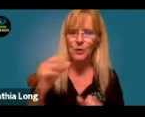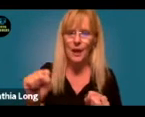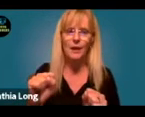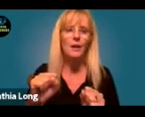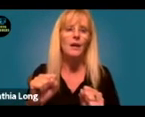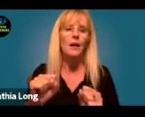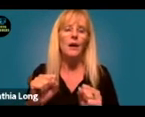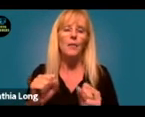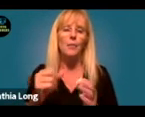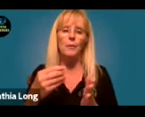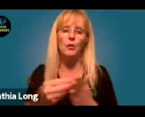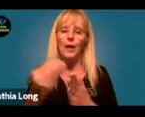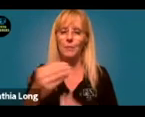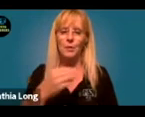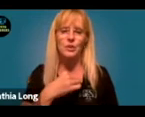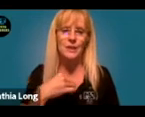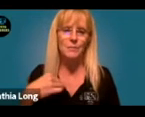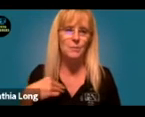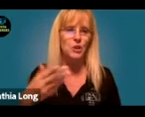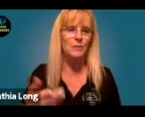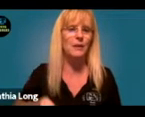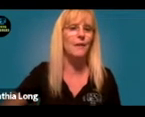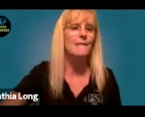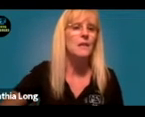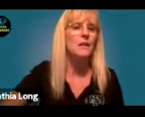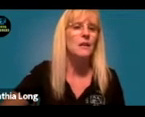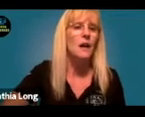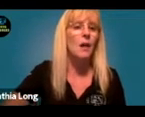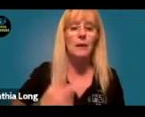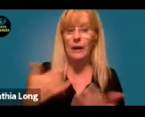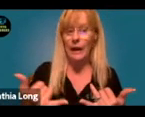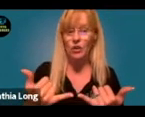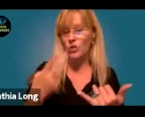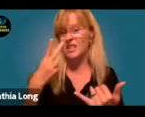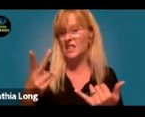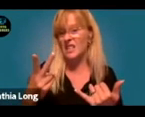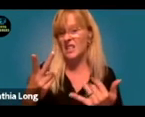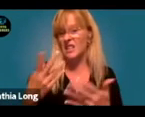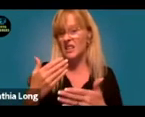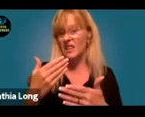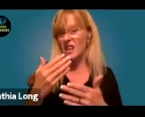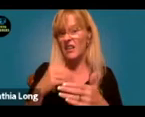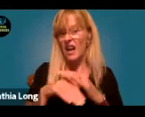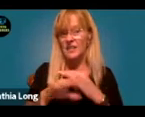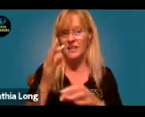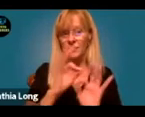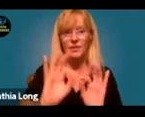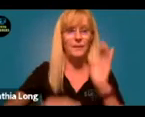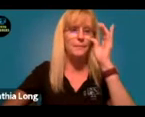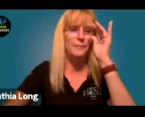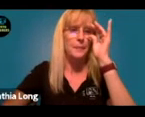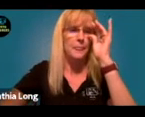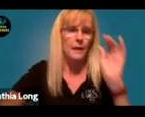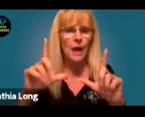concept, you can purchase a membership here. But right now you're going to see how to access it